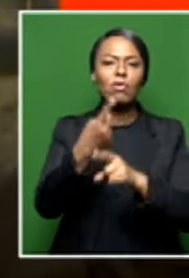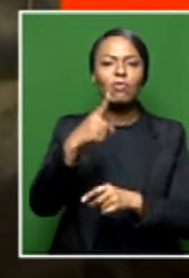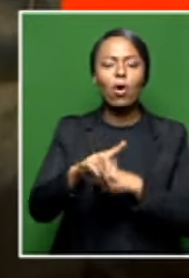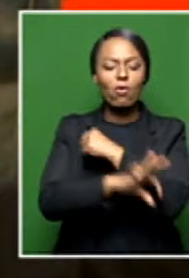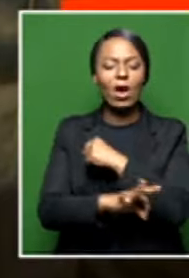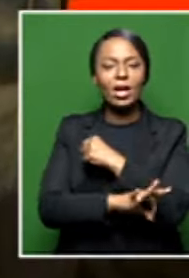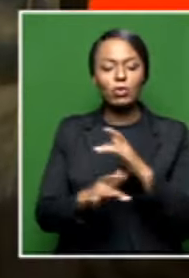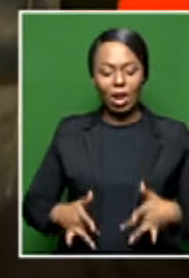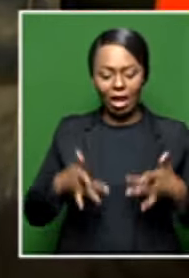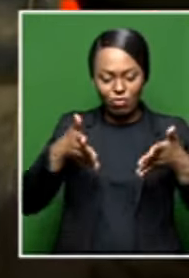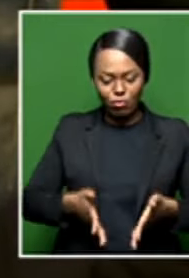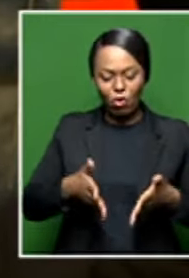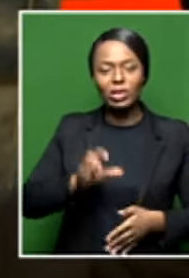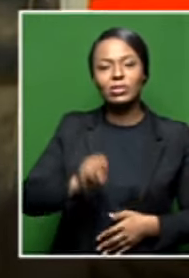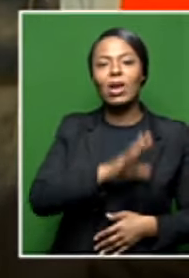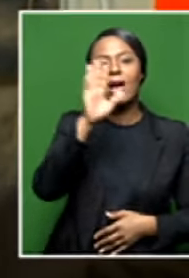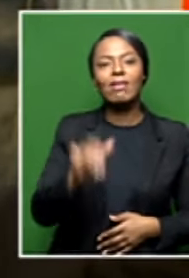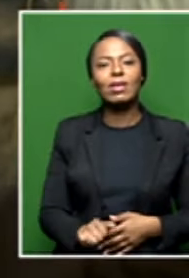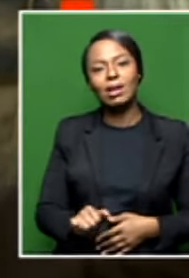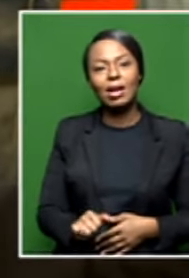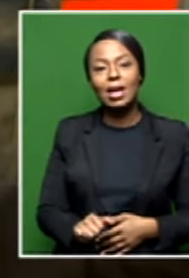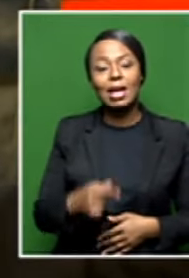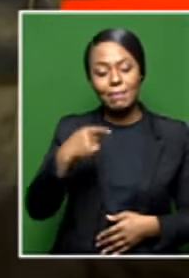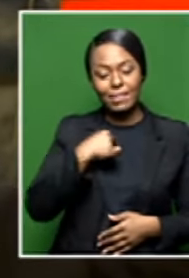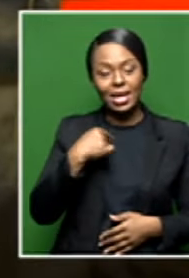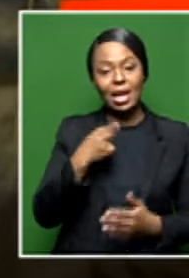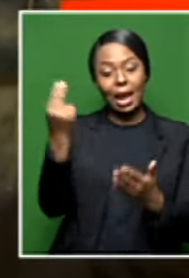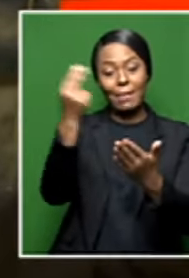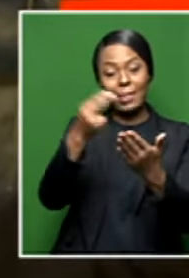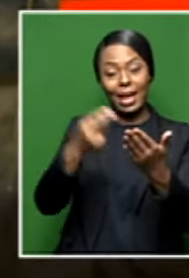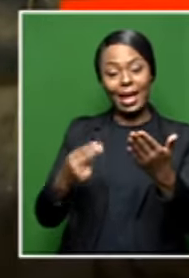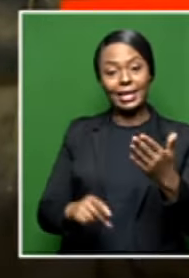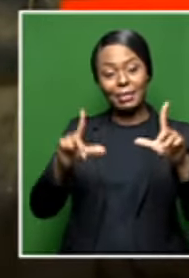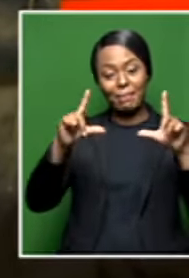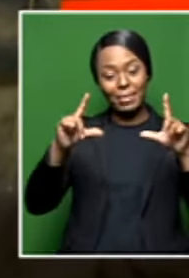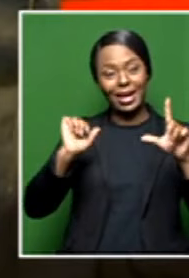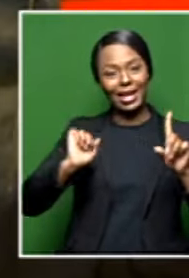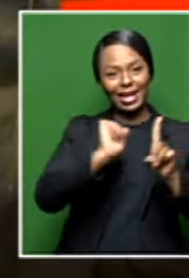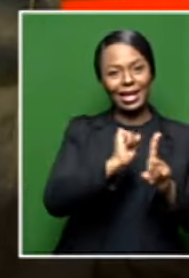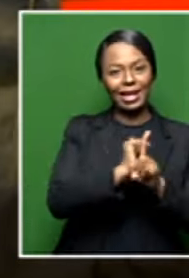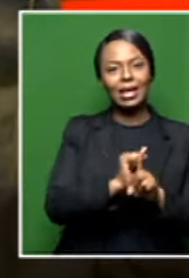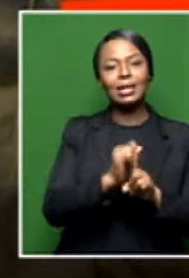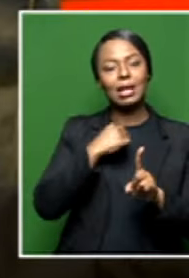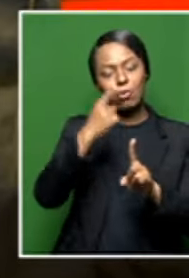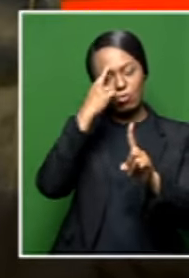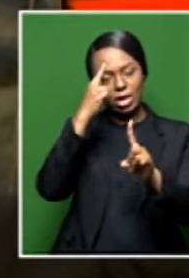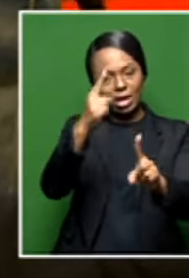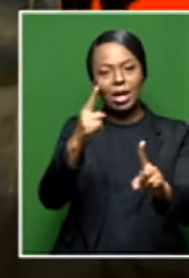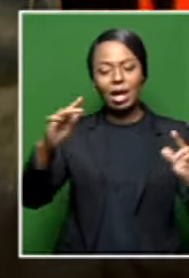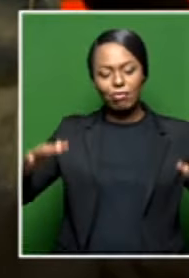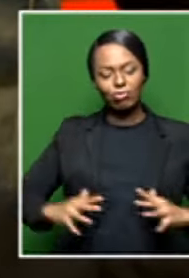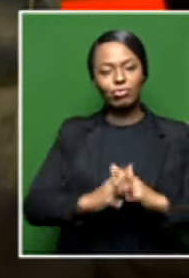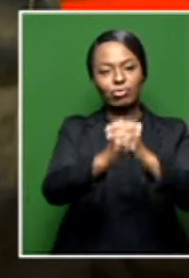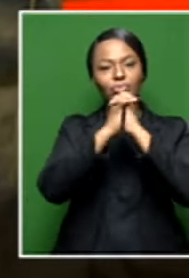now. So with my paintings here, I would like to say, let's unite as Africa. Let's stay